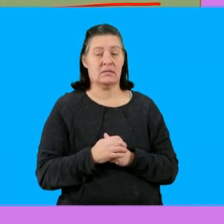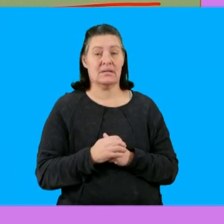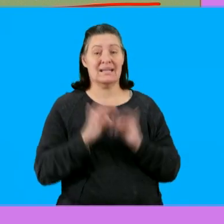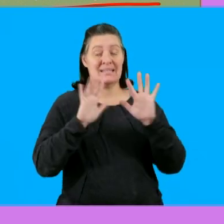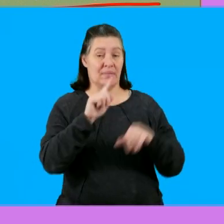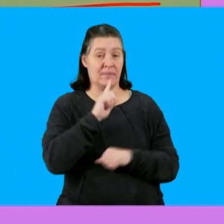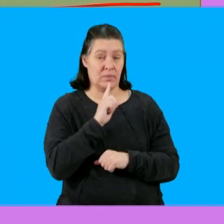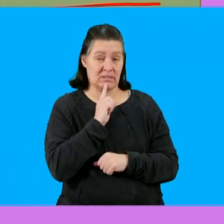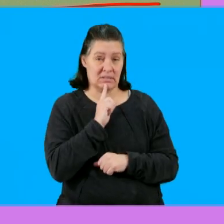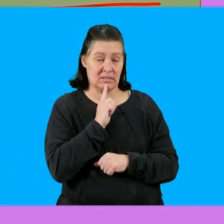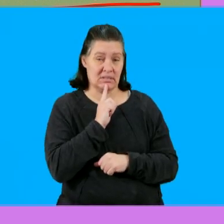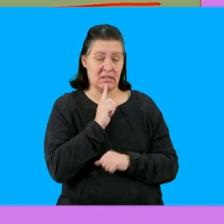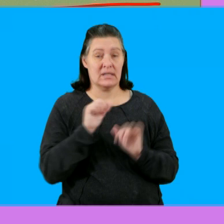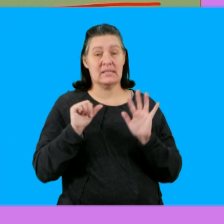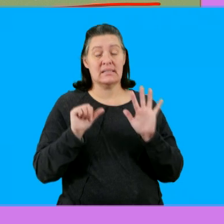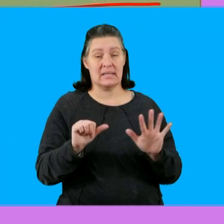take the